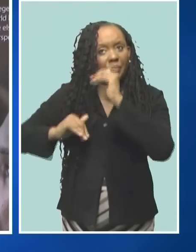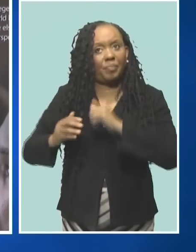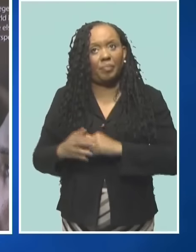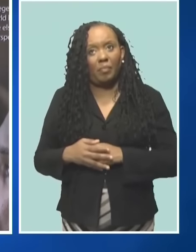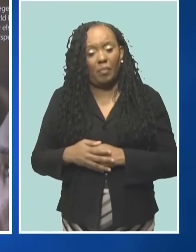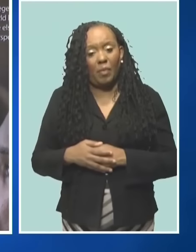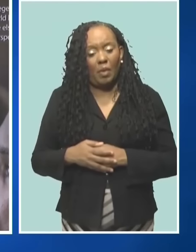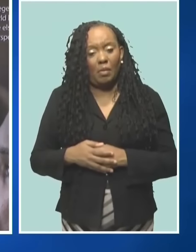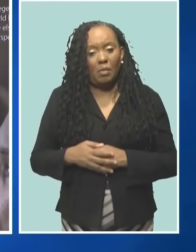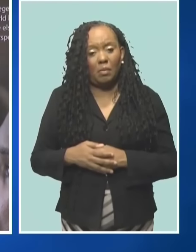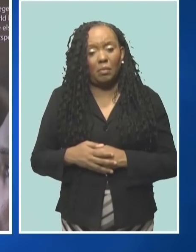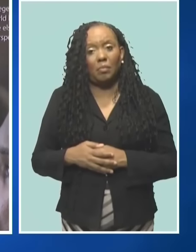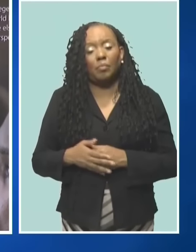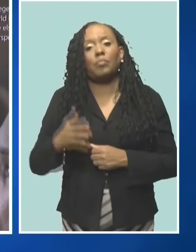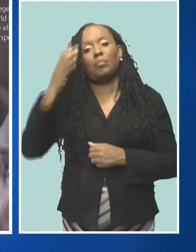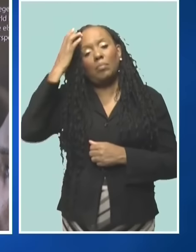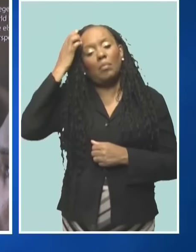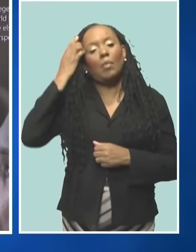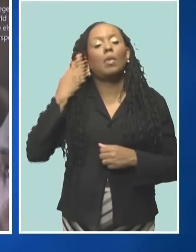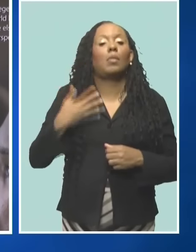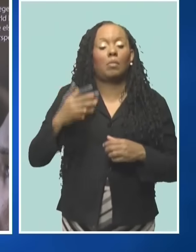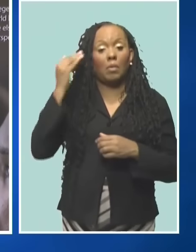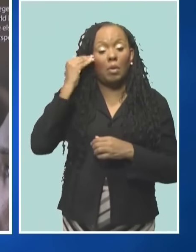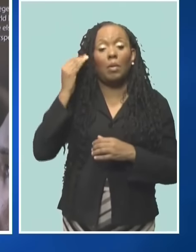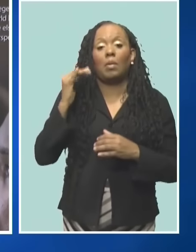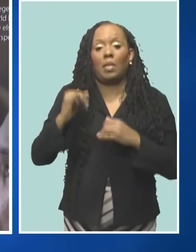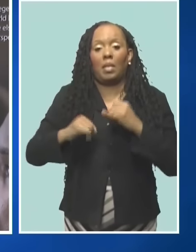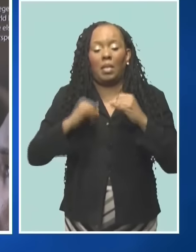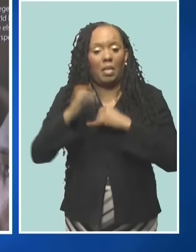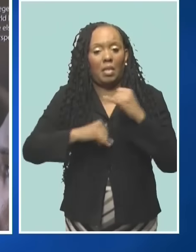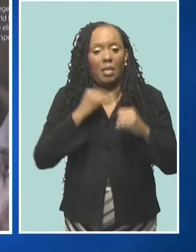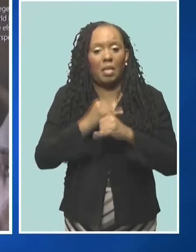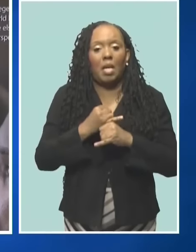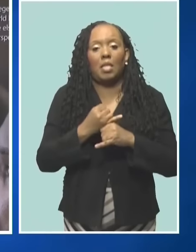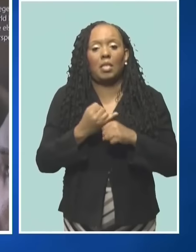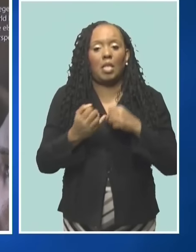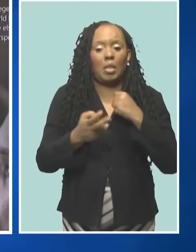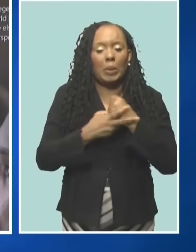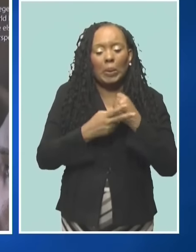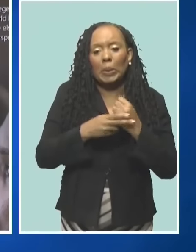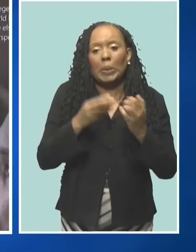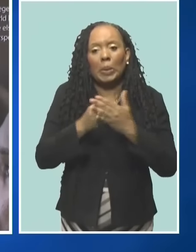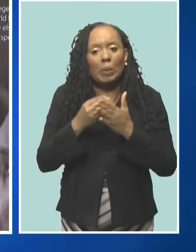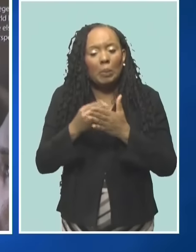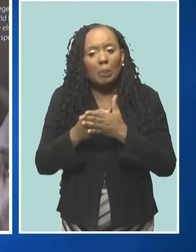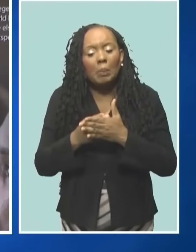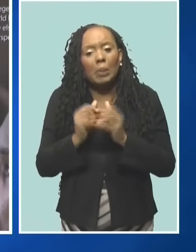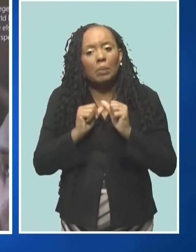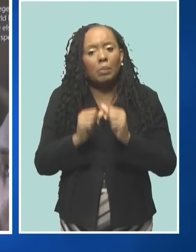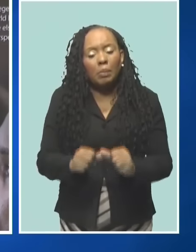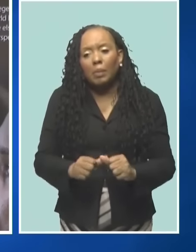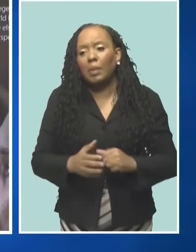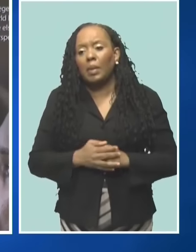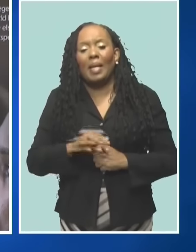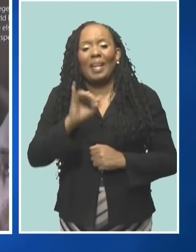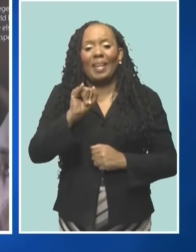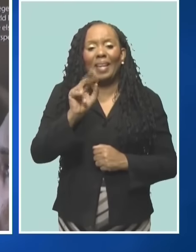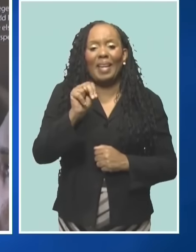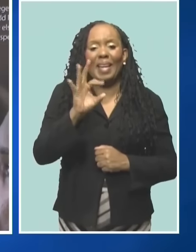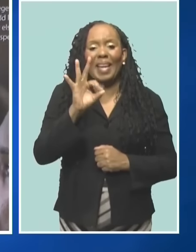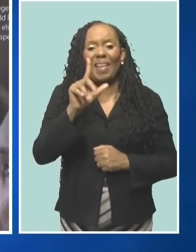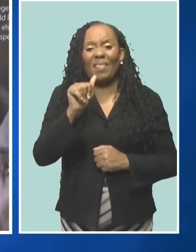Inflation continued to slow. International reserves remain ample at US $1.6 billion at the end of September, and the national